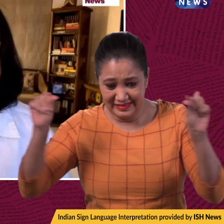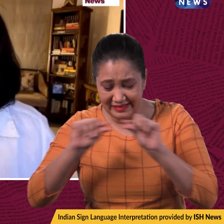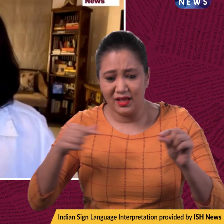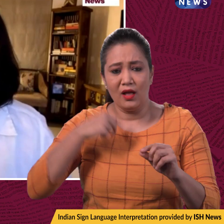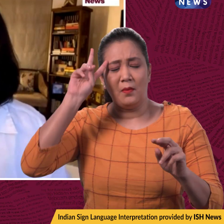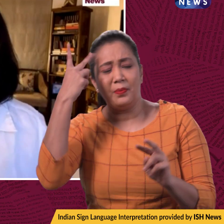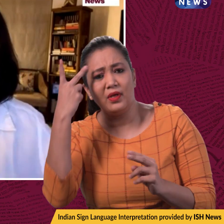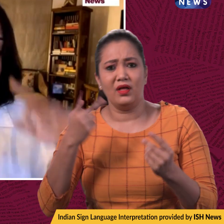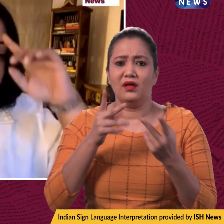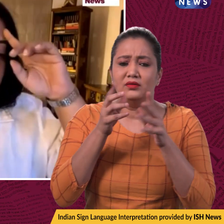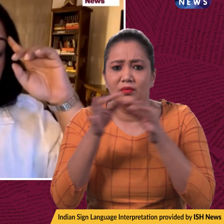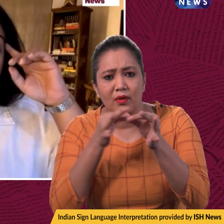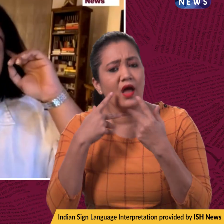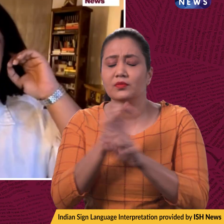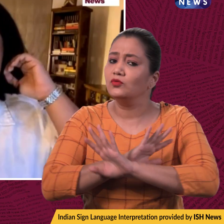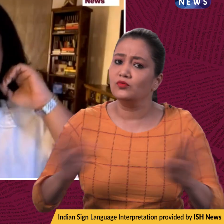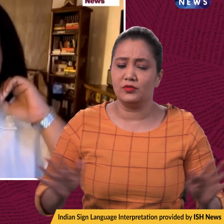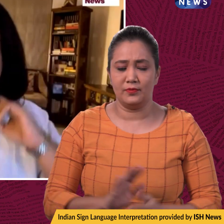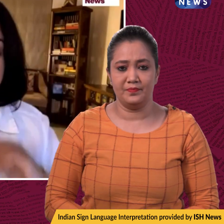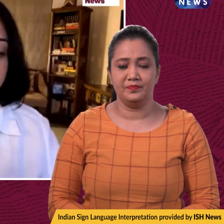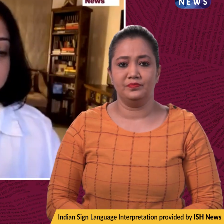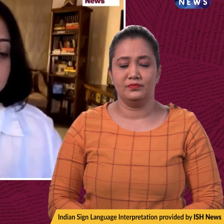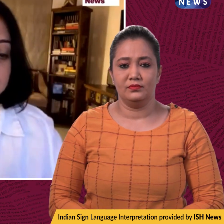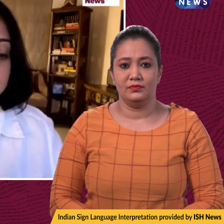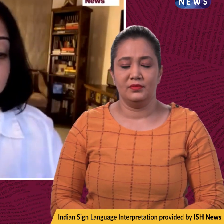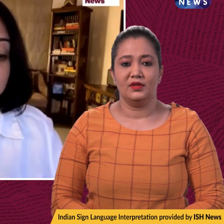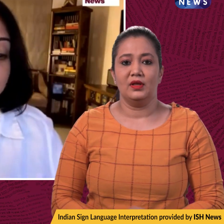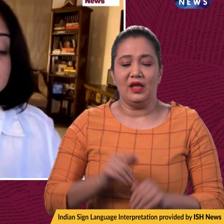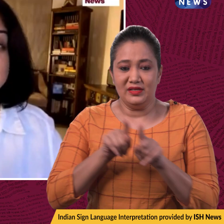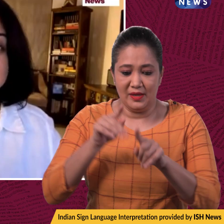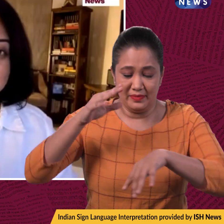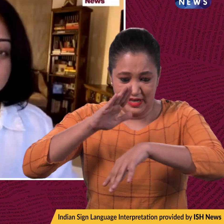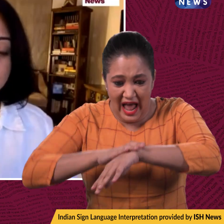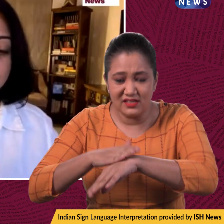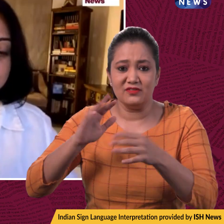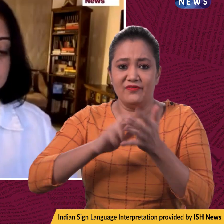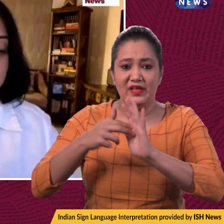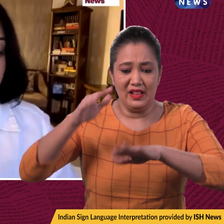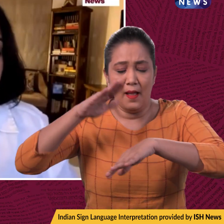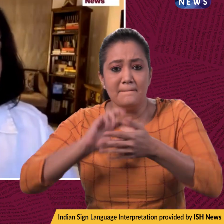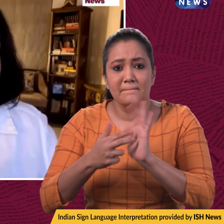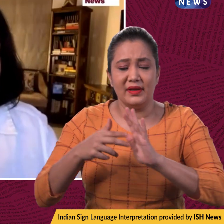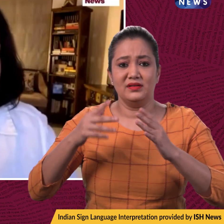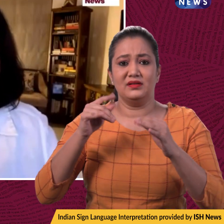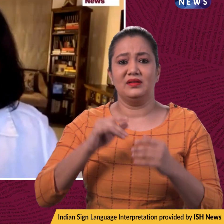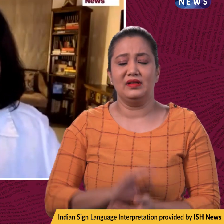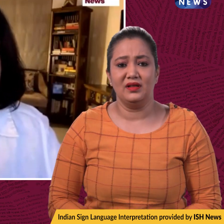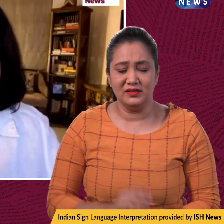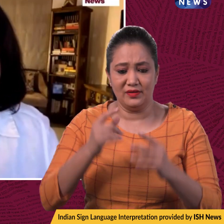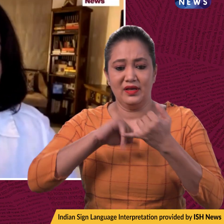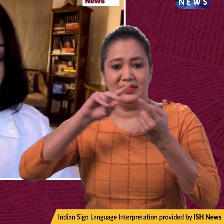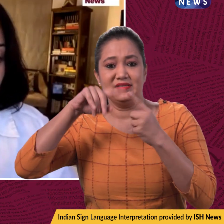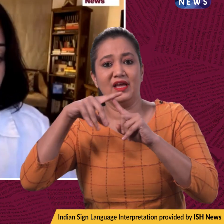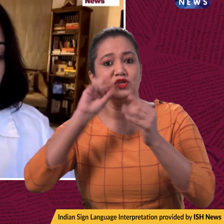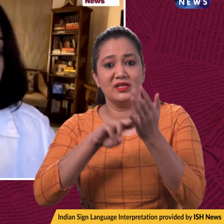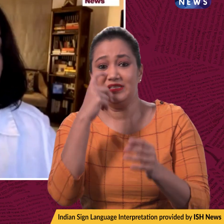the meshes of the law. The bench also went on to say that restricting touch or physical contact under Section